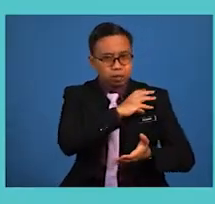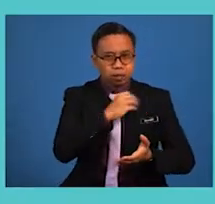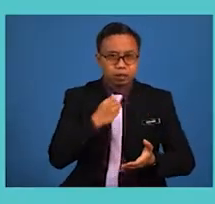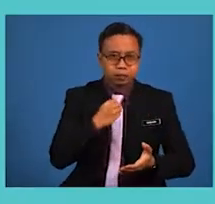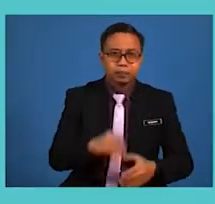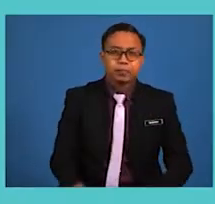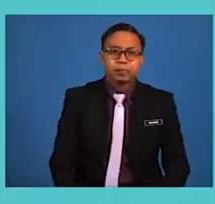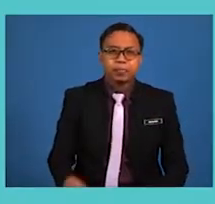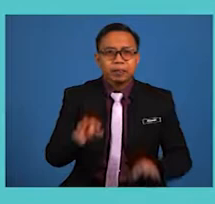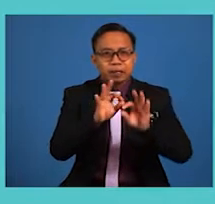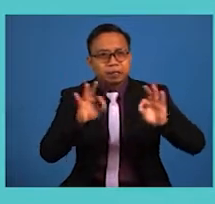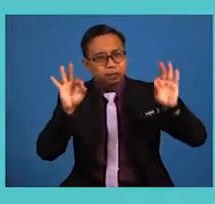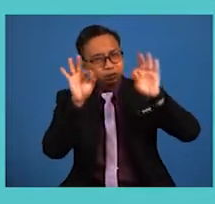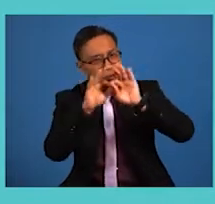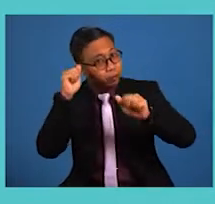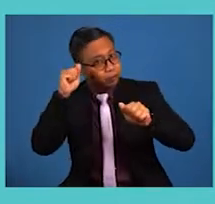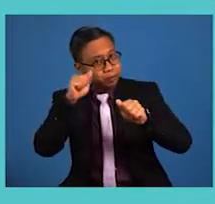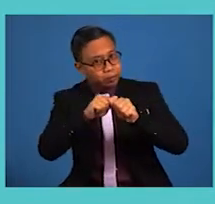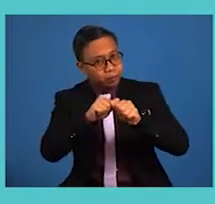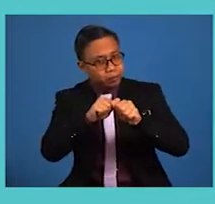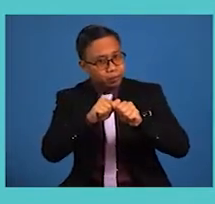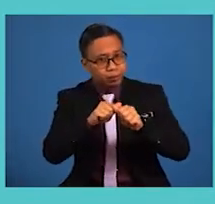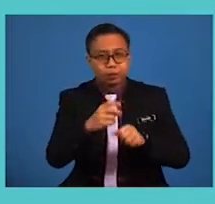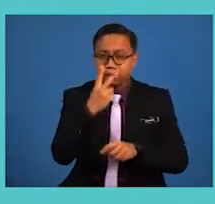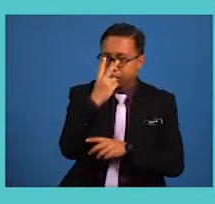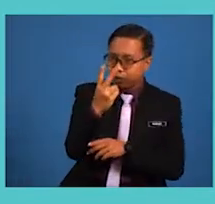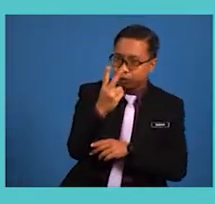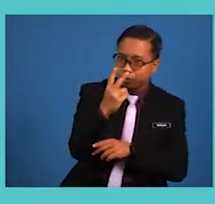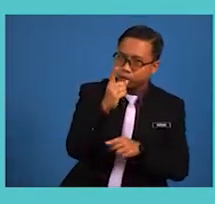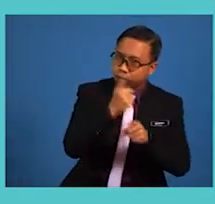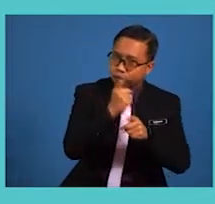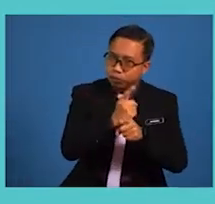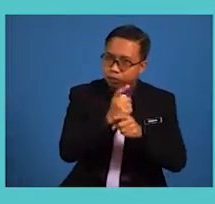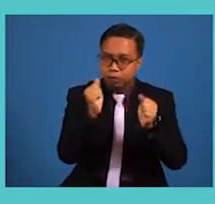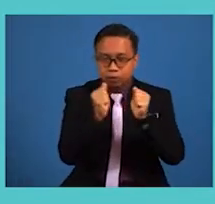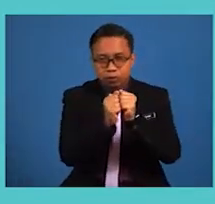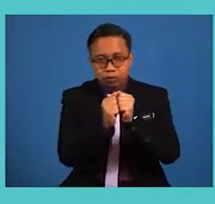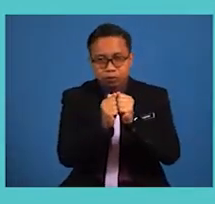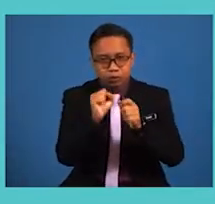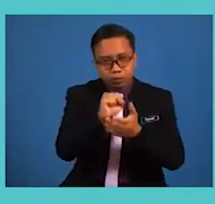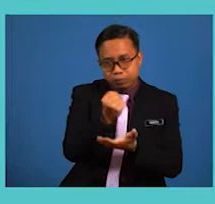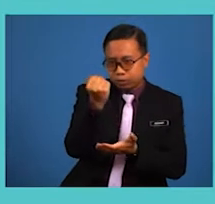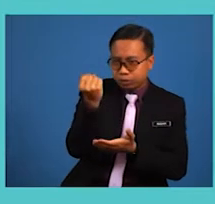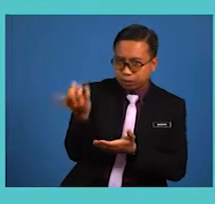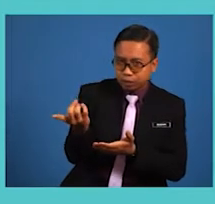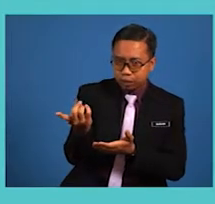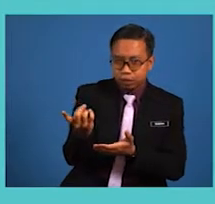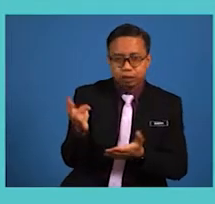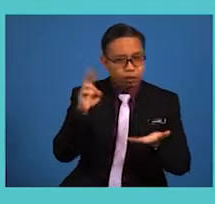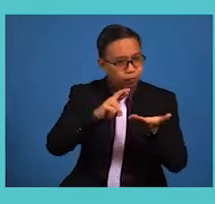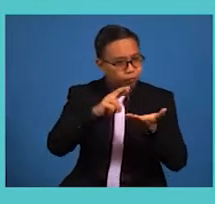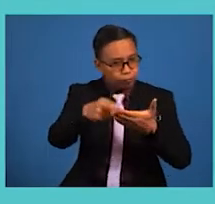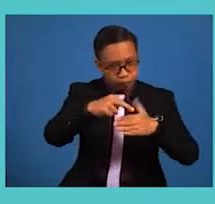important aspect to remember is, be careful when presenting the subject reference. Let me ask you a